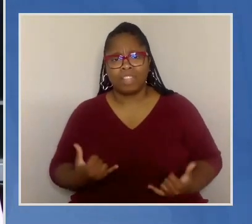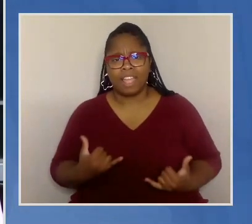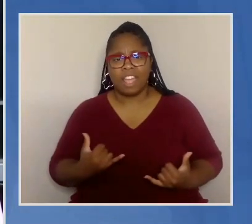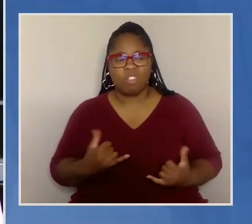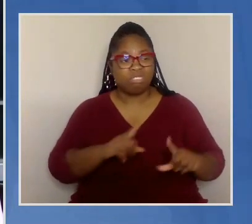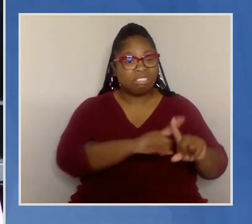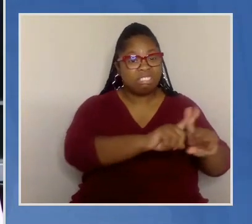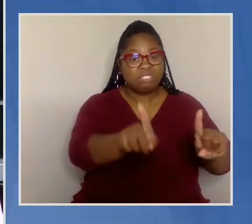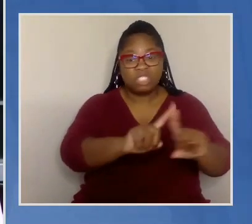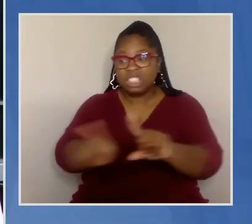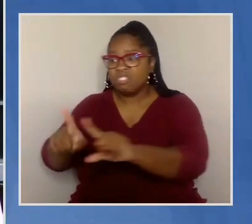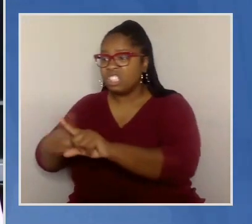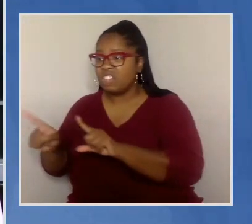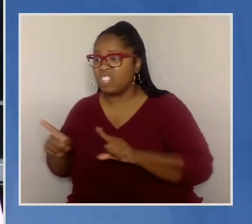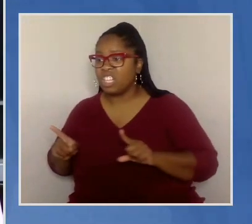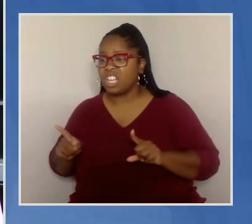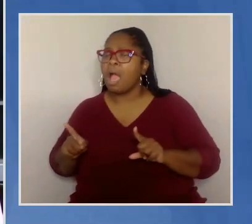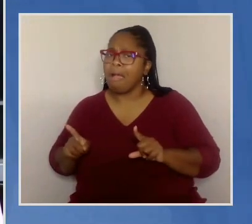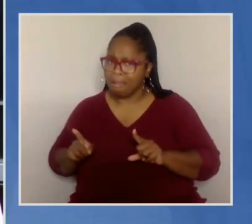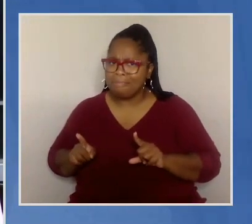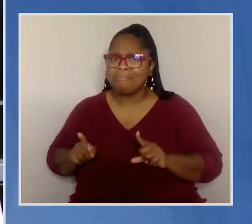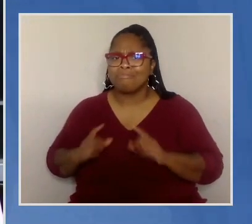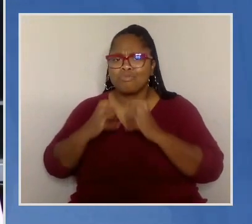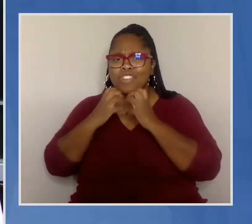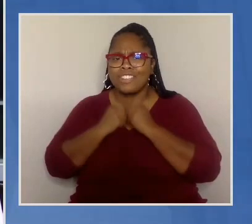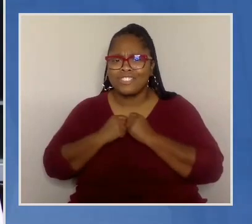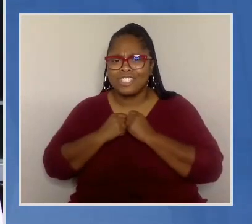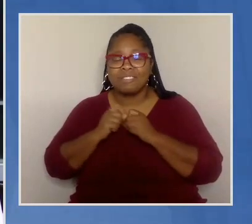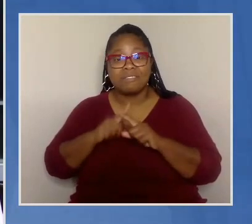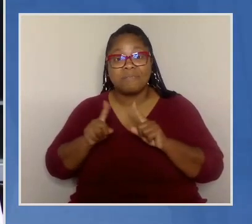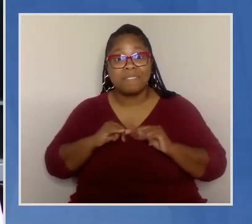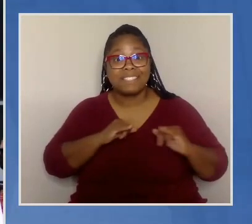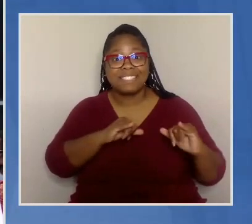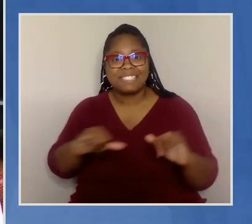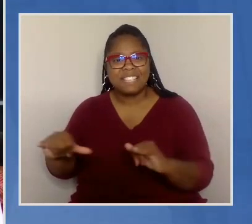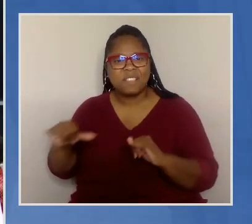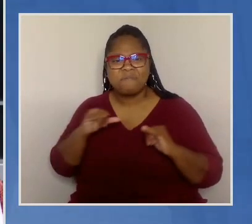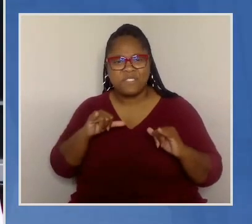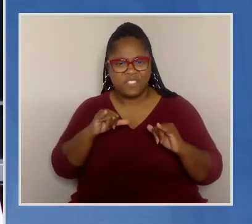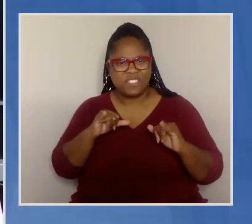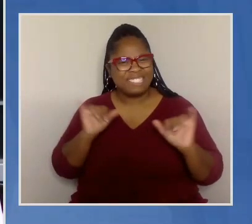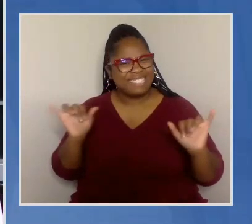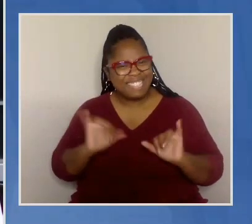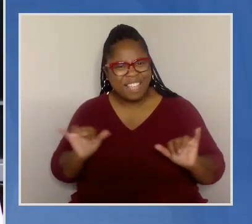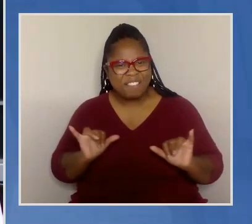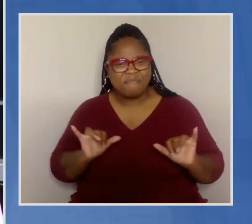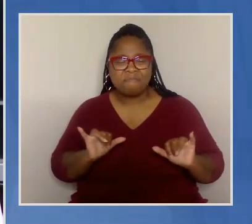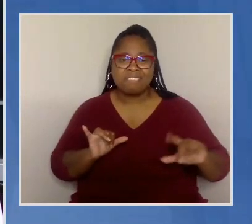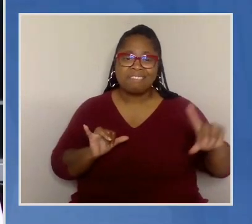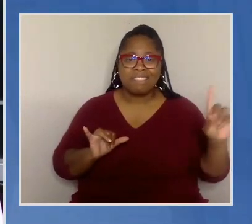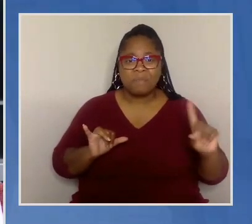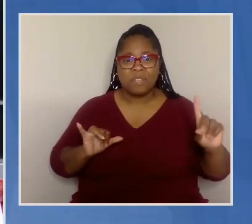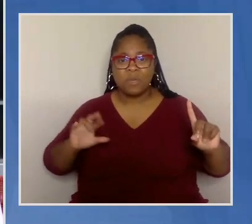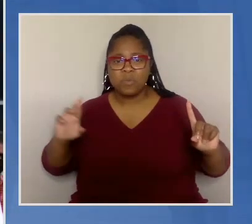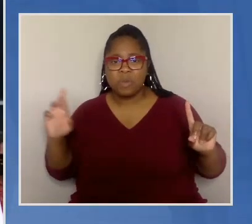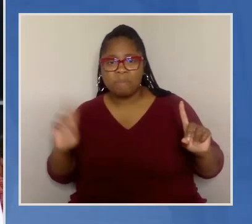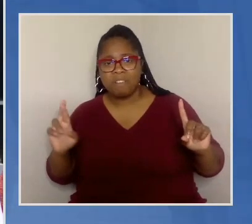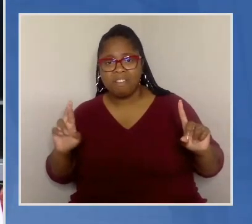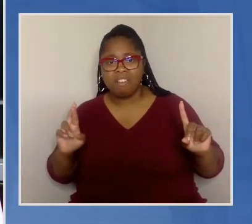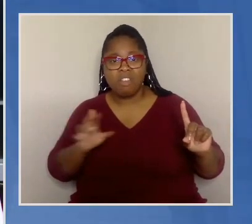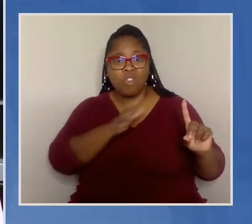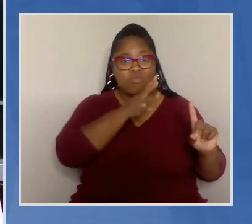that our differences are precious, but our similarities are infinite. Democrat and